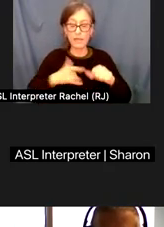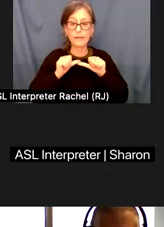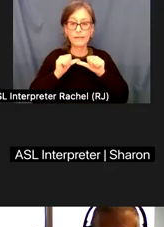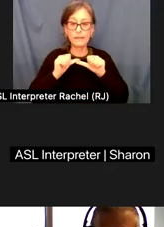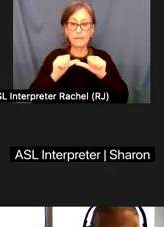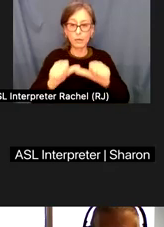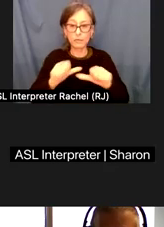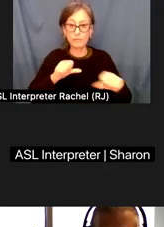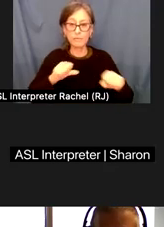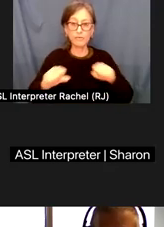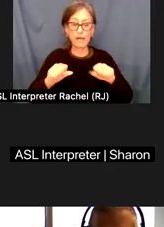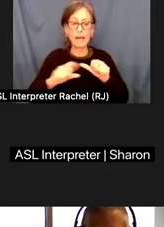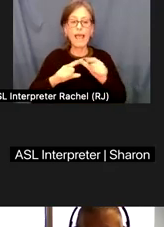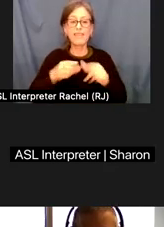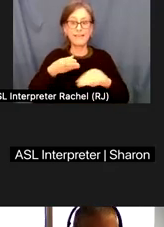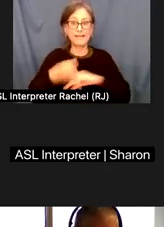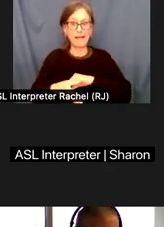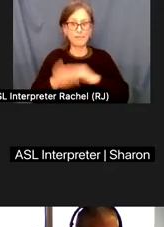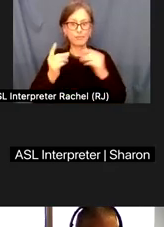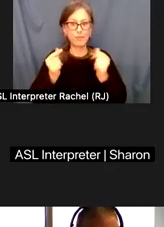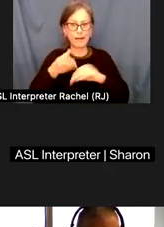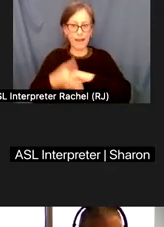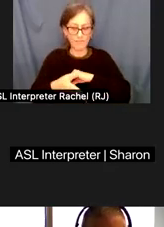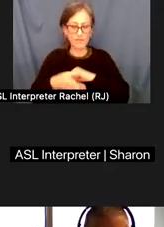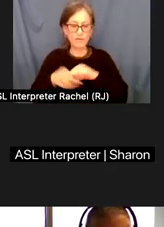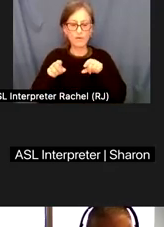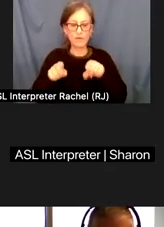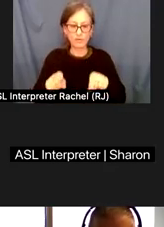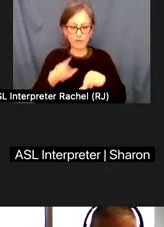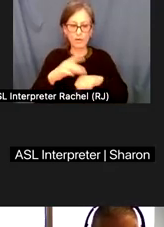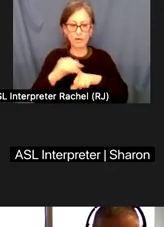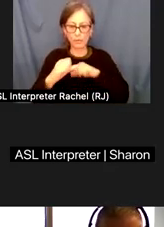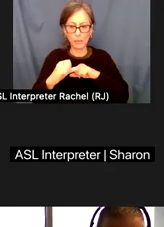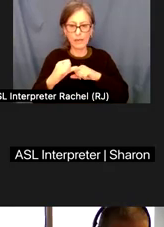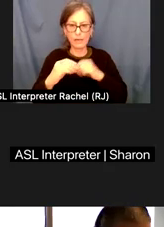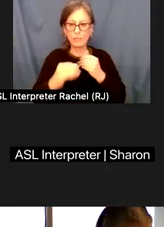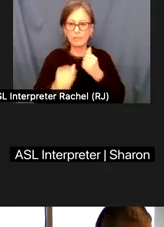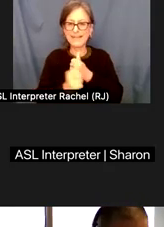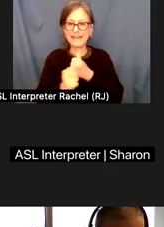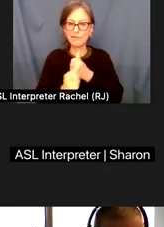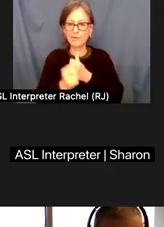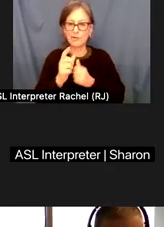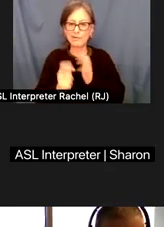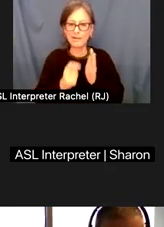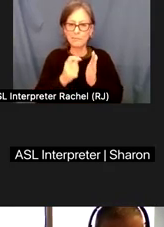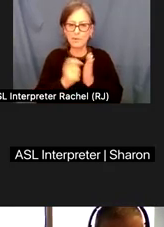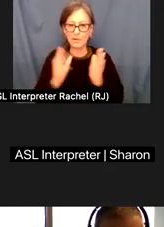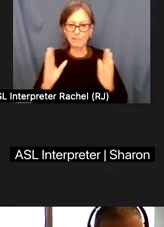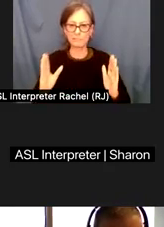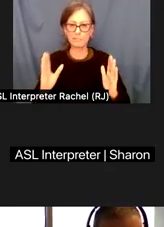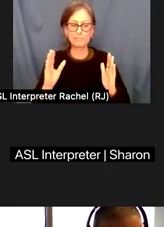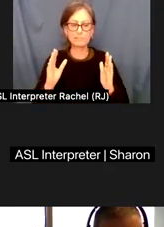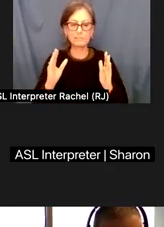then also immediately after the during of the earthquake, kind of more danger period. But what to